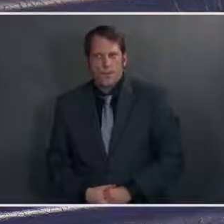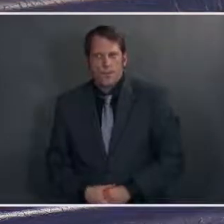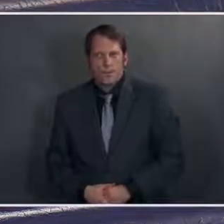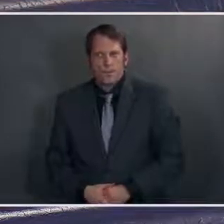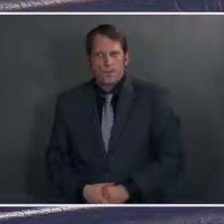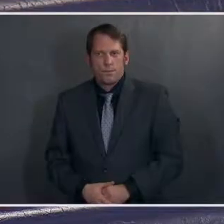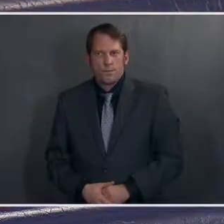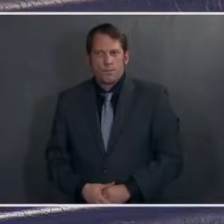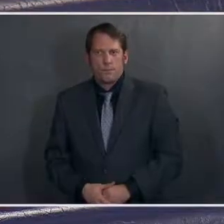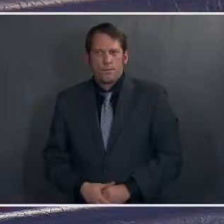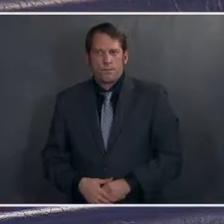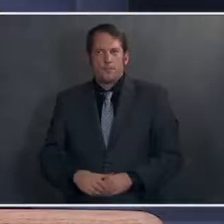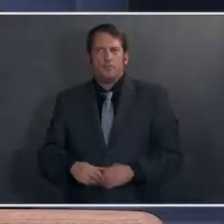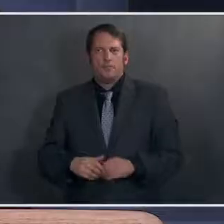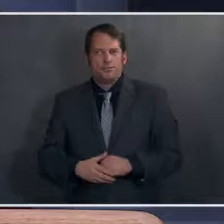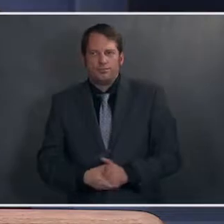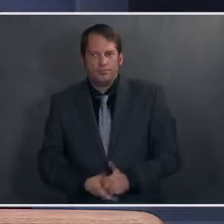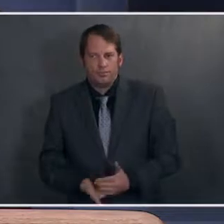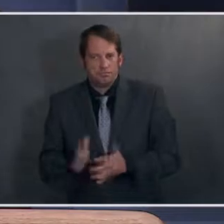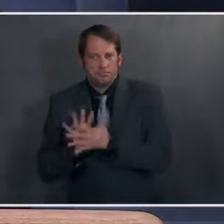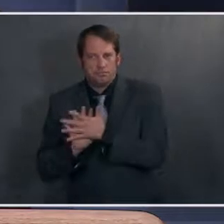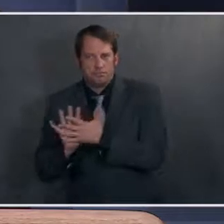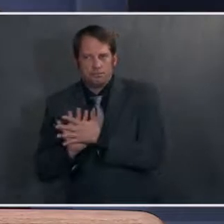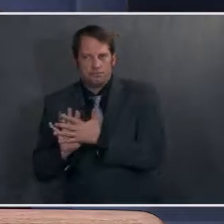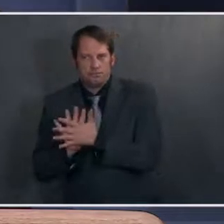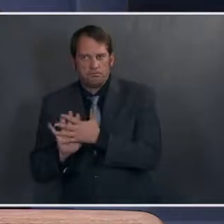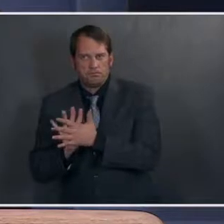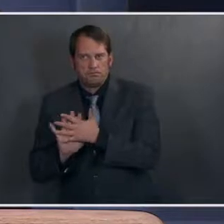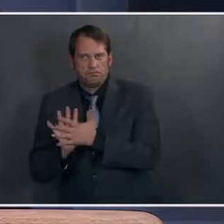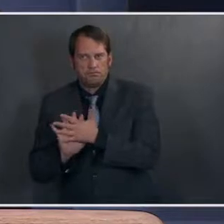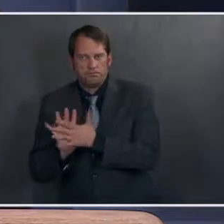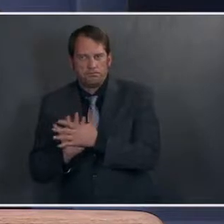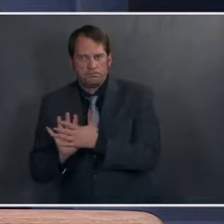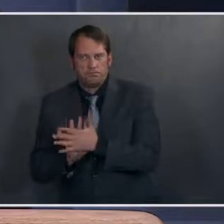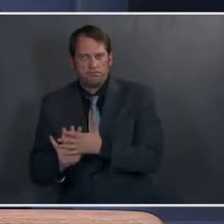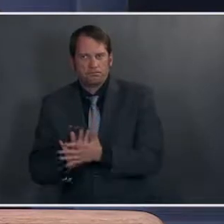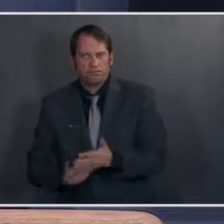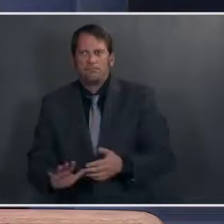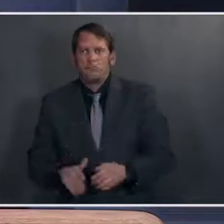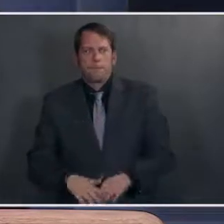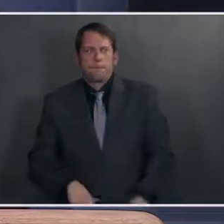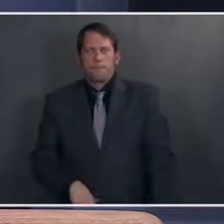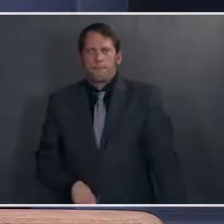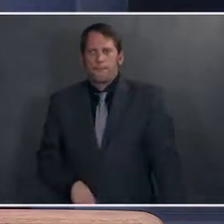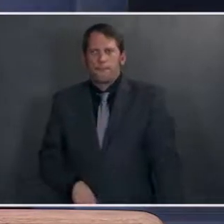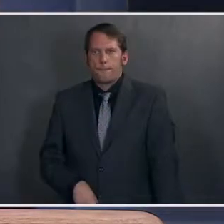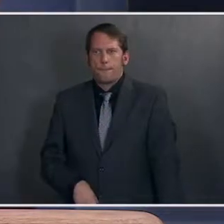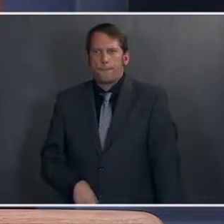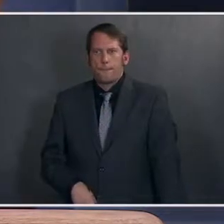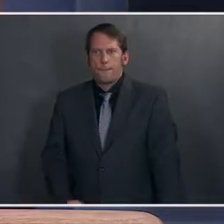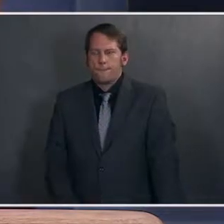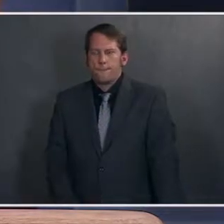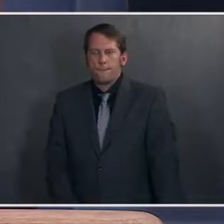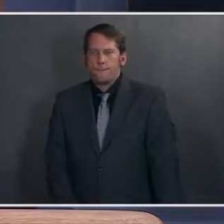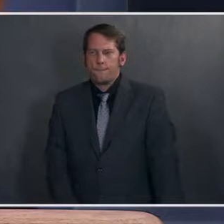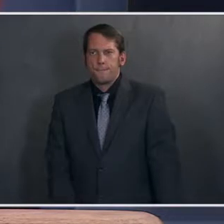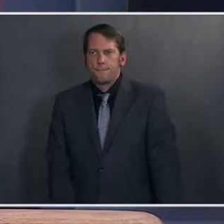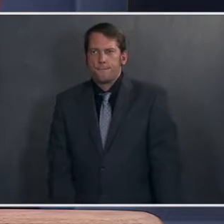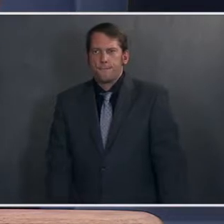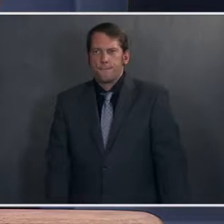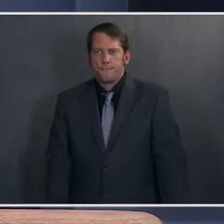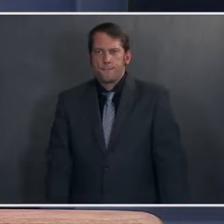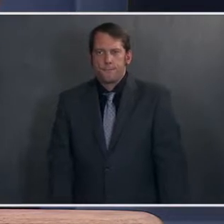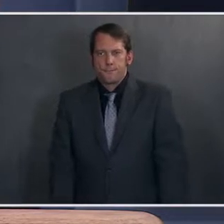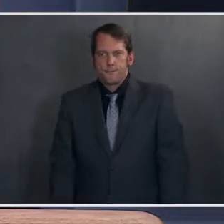you have any reaction to that? I would say that the purpose of giving funding or supporting funding and getting it to